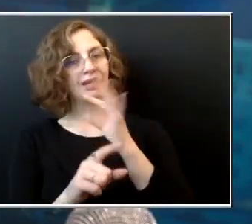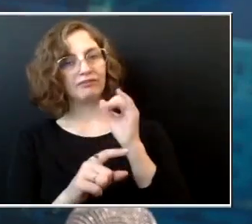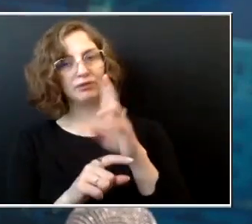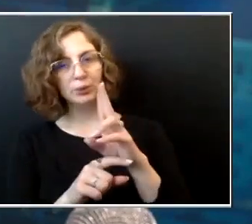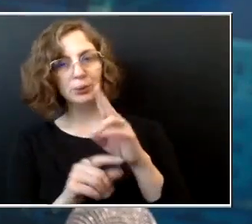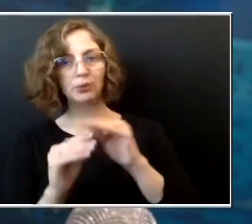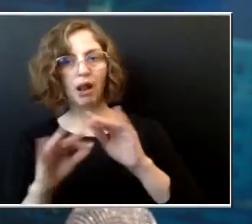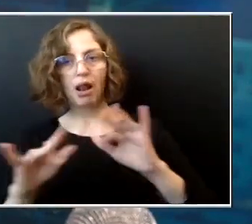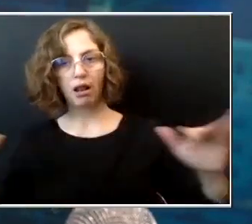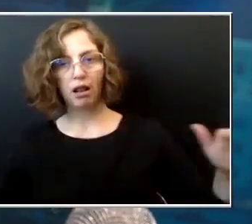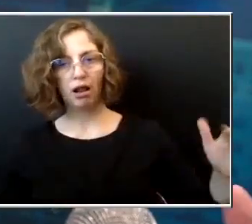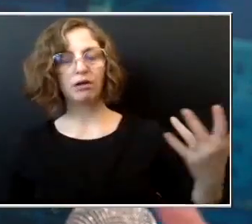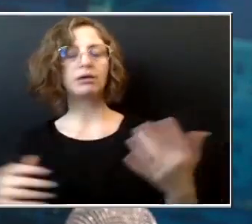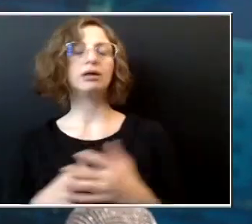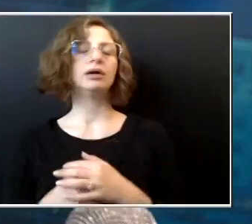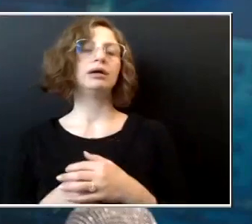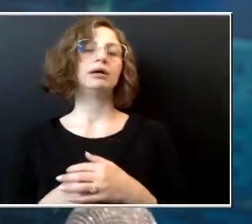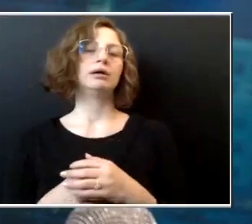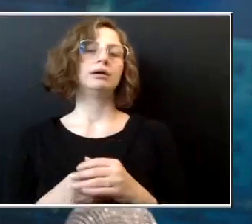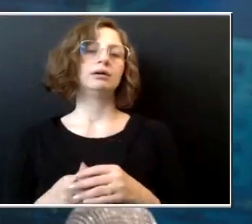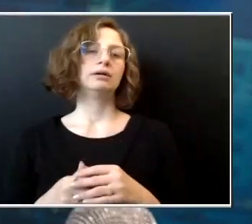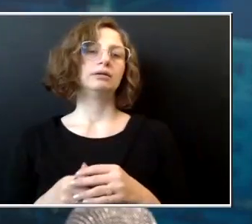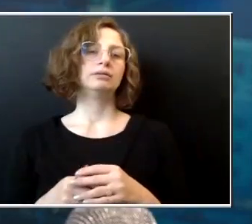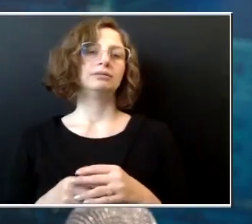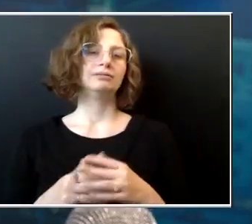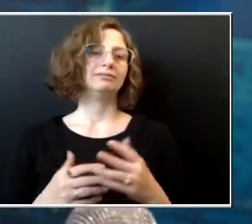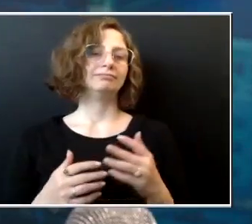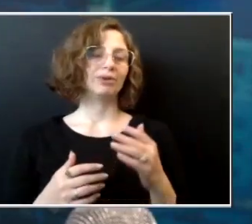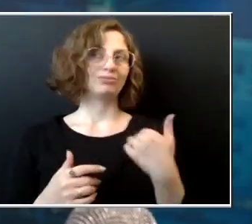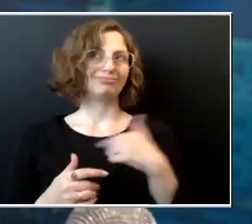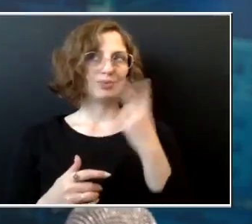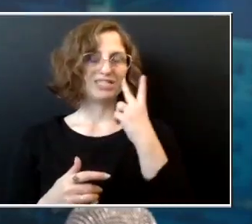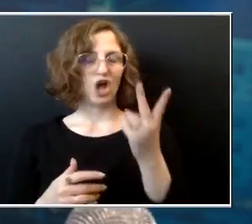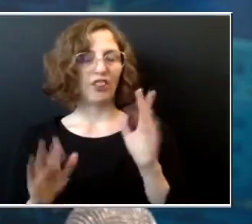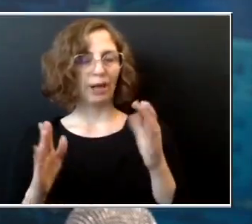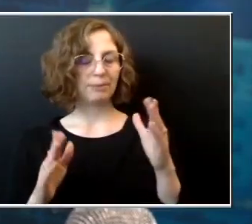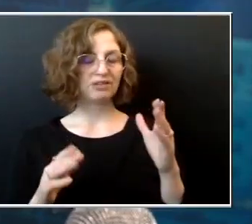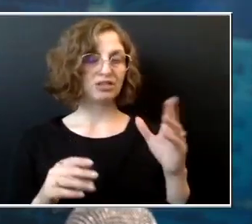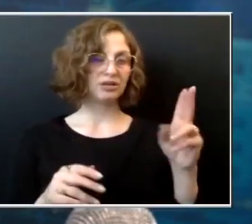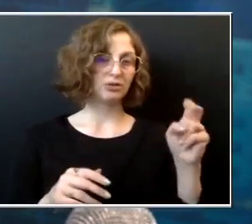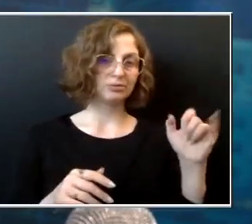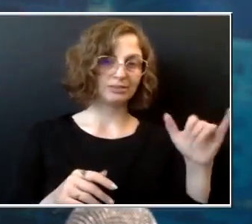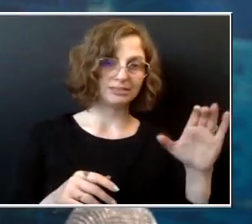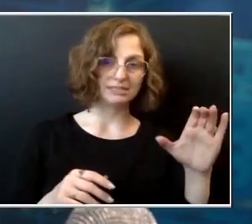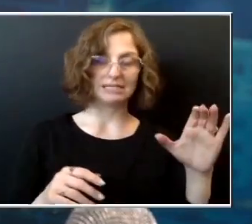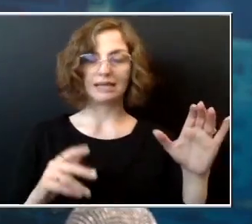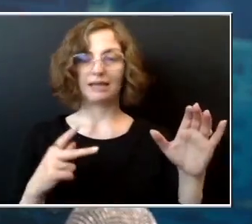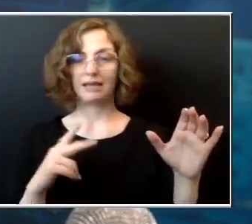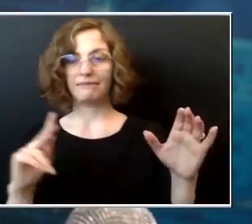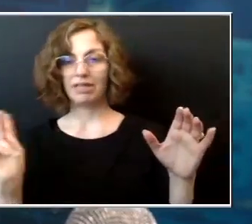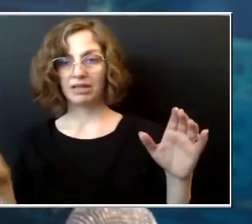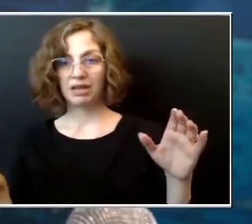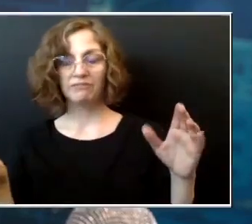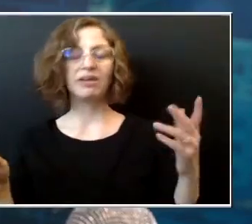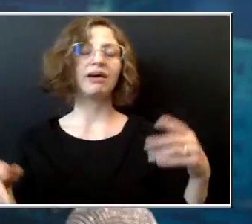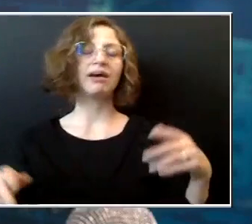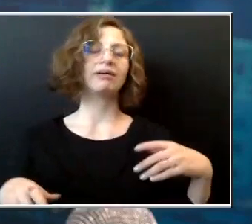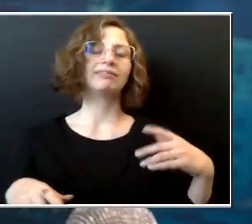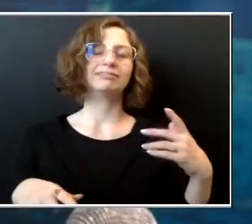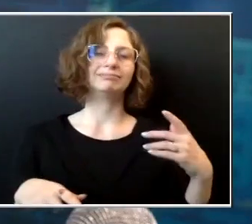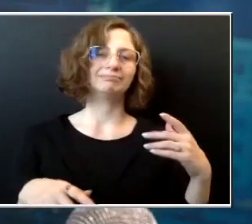Philadelphia, or with Kansas City and St. Louis. Whether we talked about public health measures bending the curve around